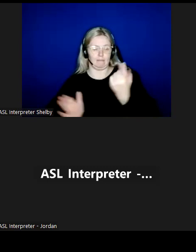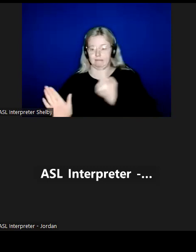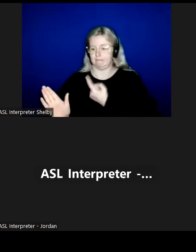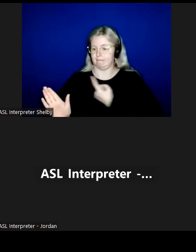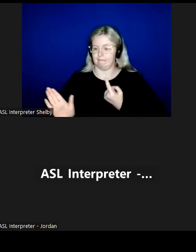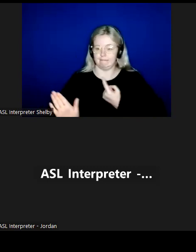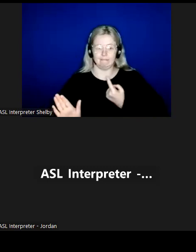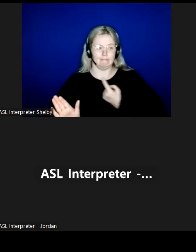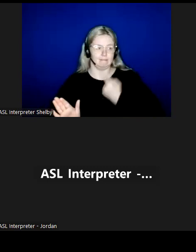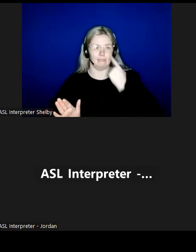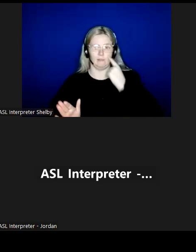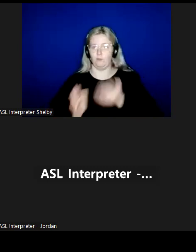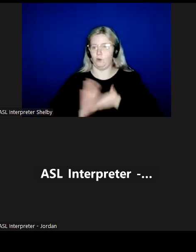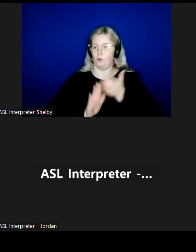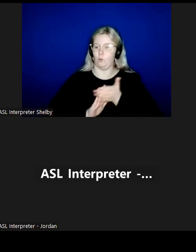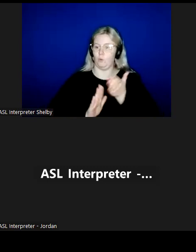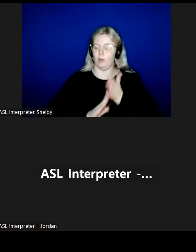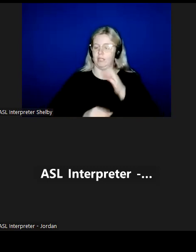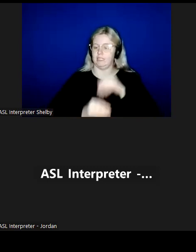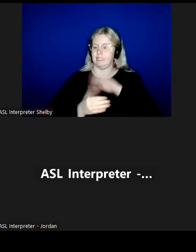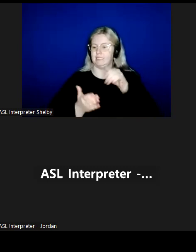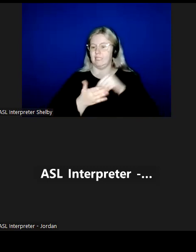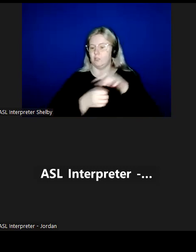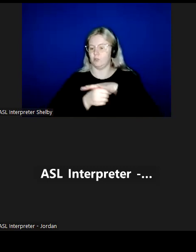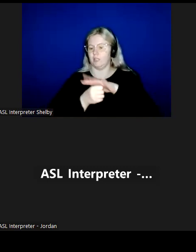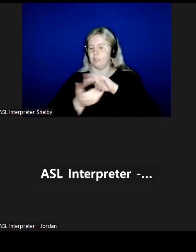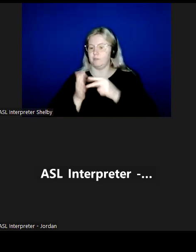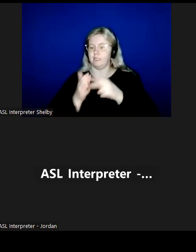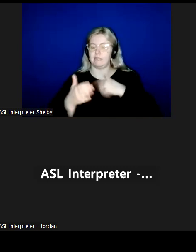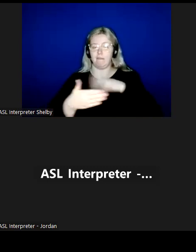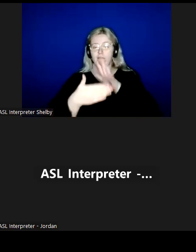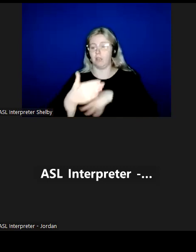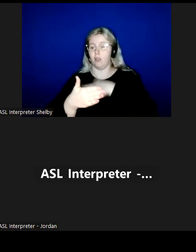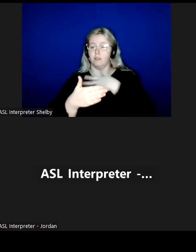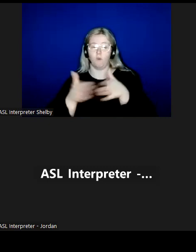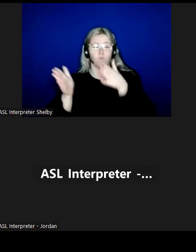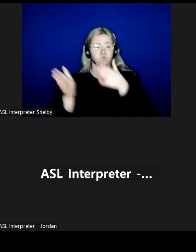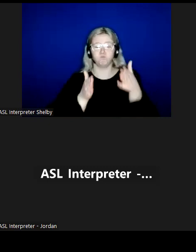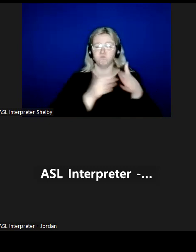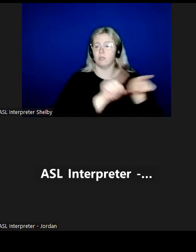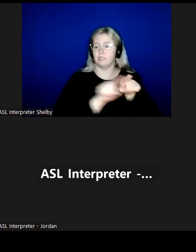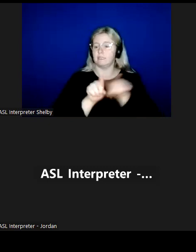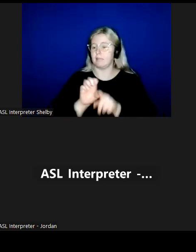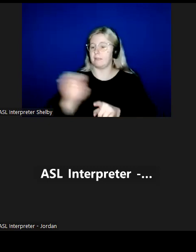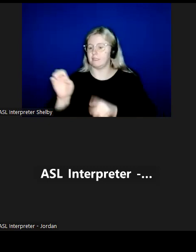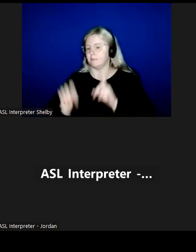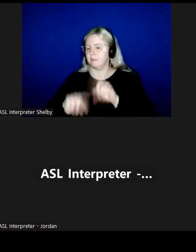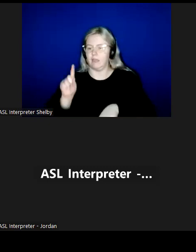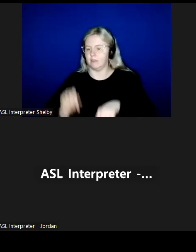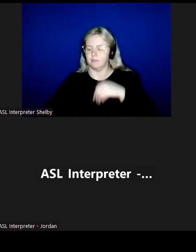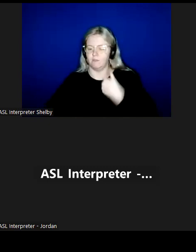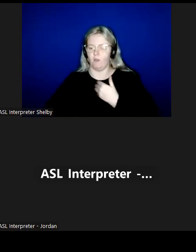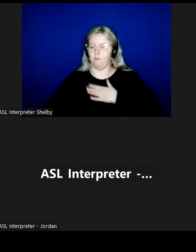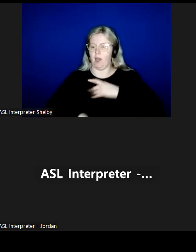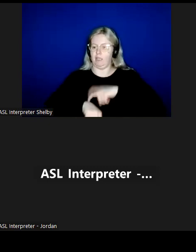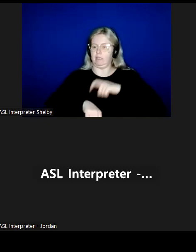Central, we don't offer it on a schedule or in the organized fashion that it's offered in Eastern Zone because my time is split between many